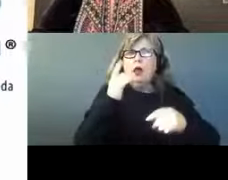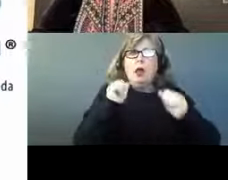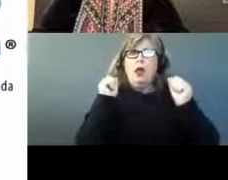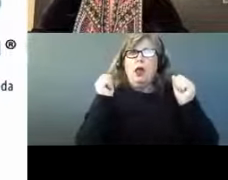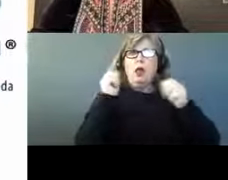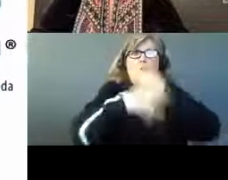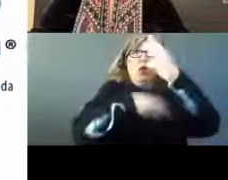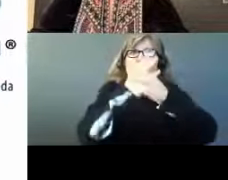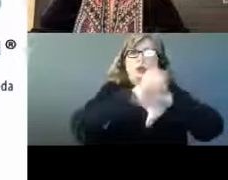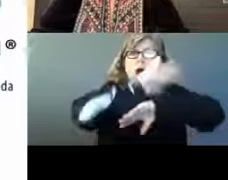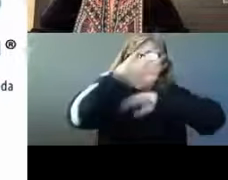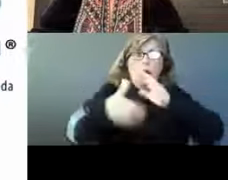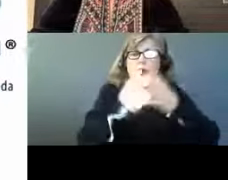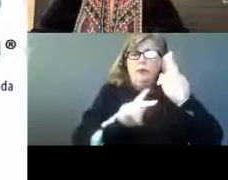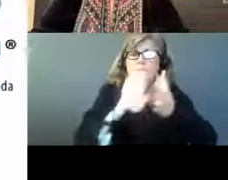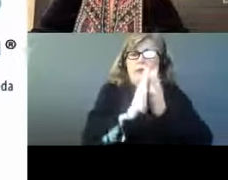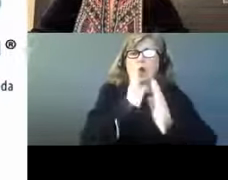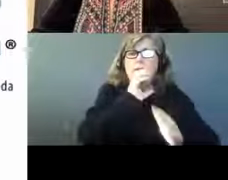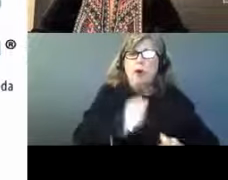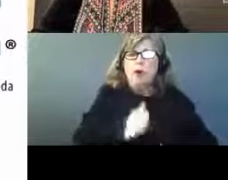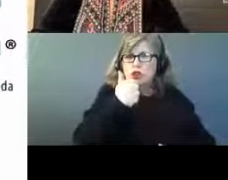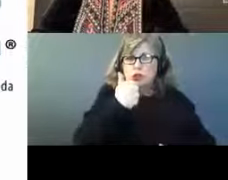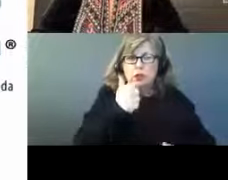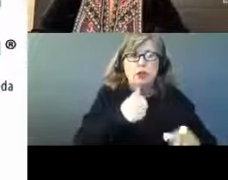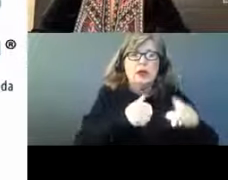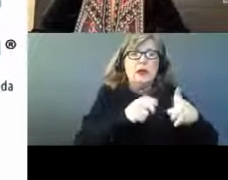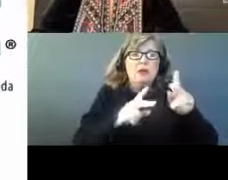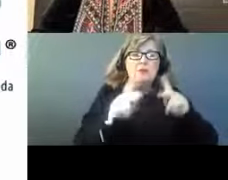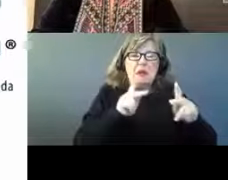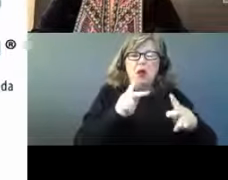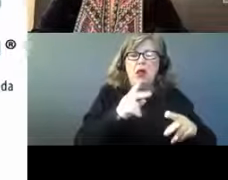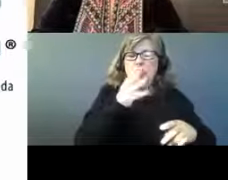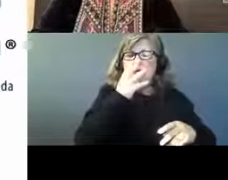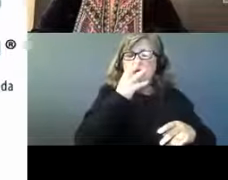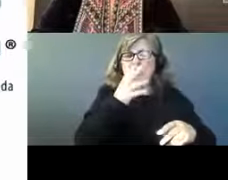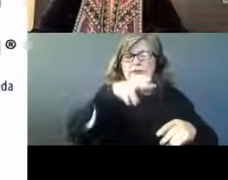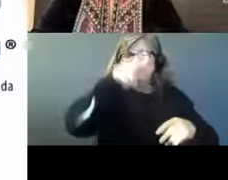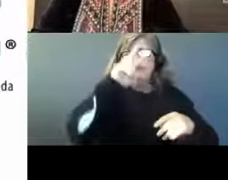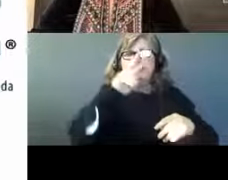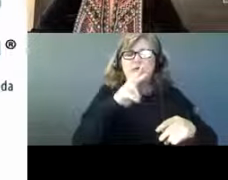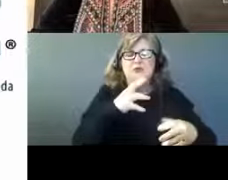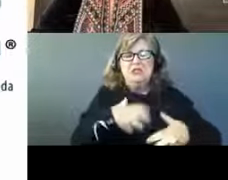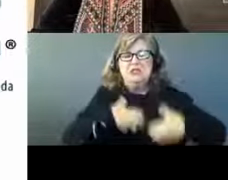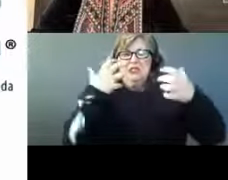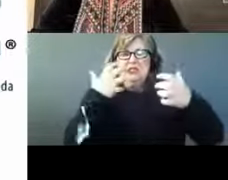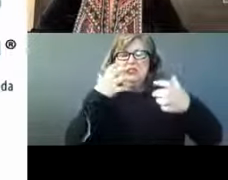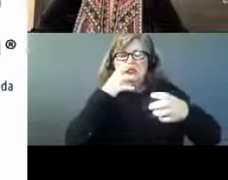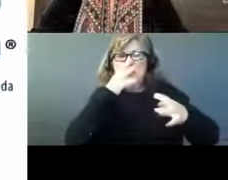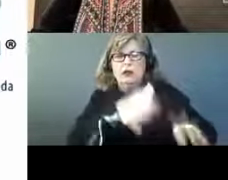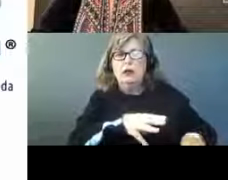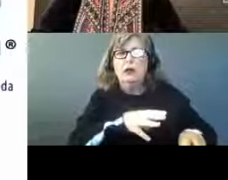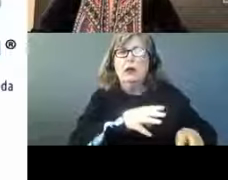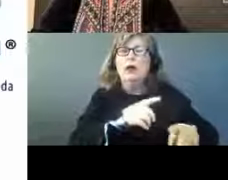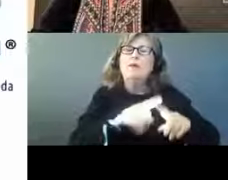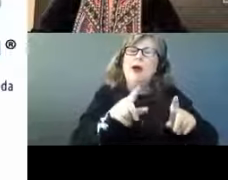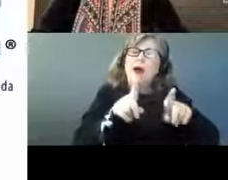evil nature of prejudice is ignorance and hostility, ageism has the extra bonus of creating self-hate in the